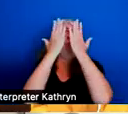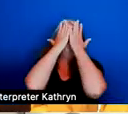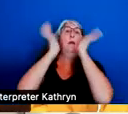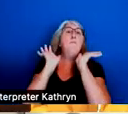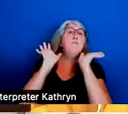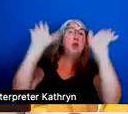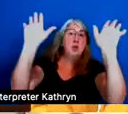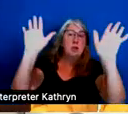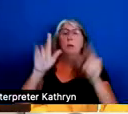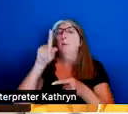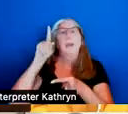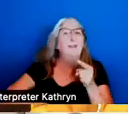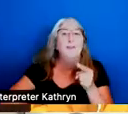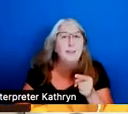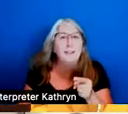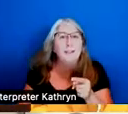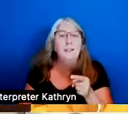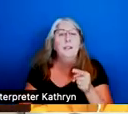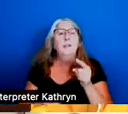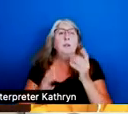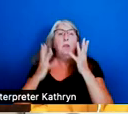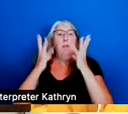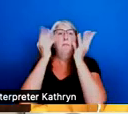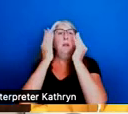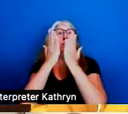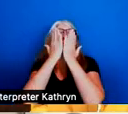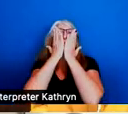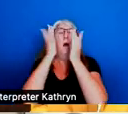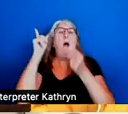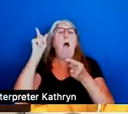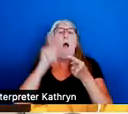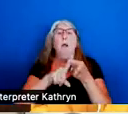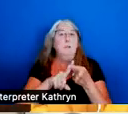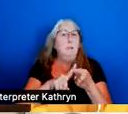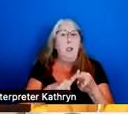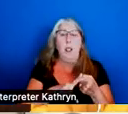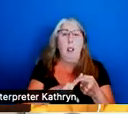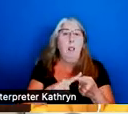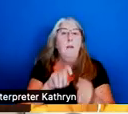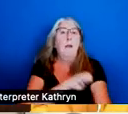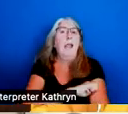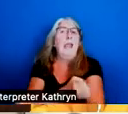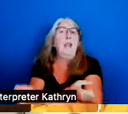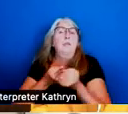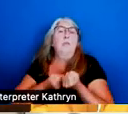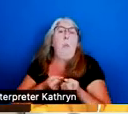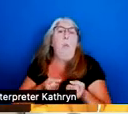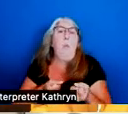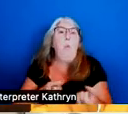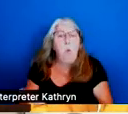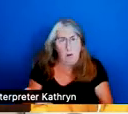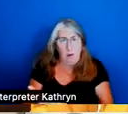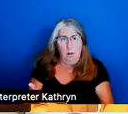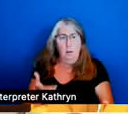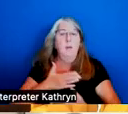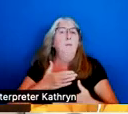couldn't. So the pillow was taken out of my face until I lost all my energy. When I could not